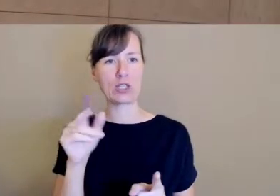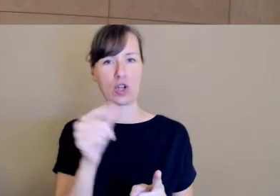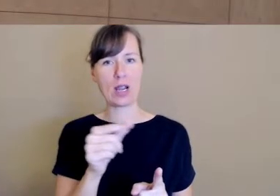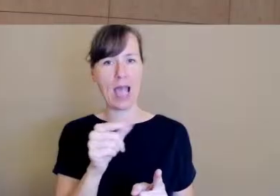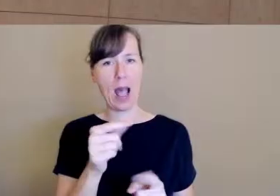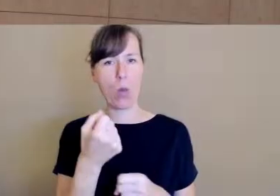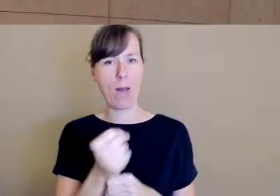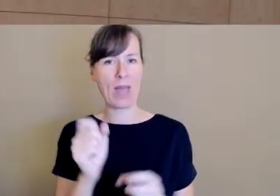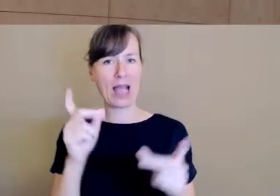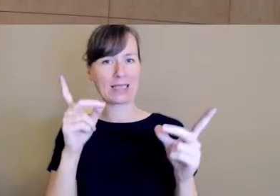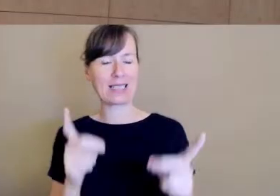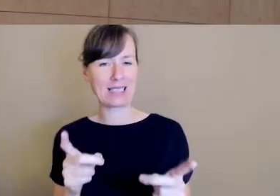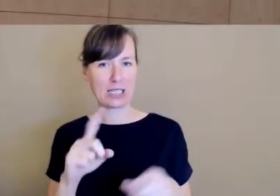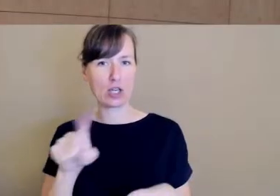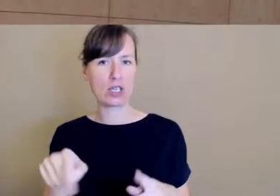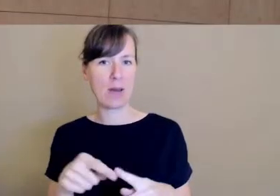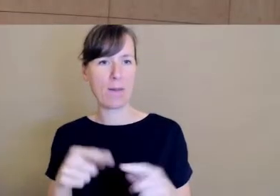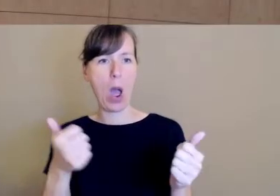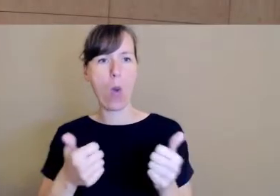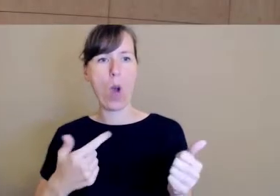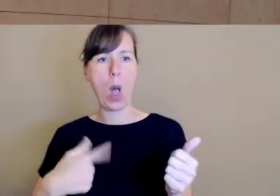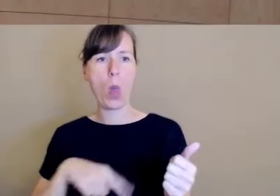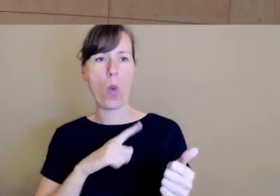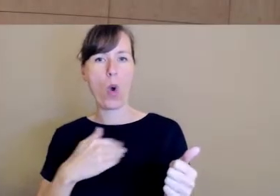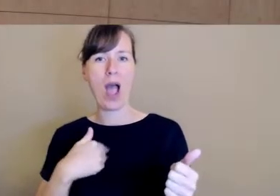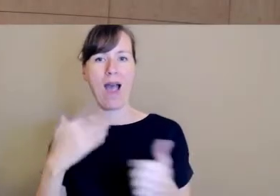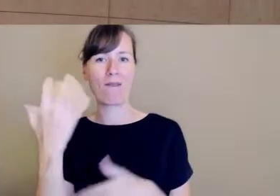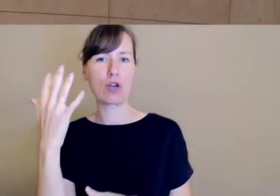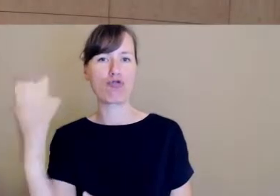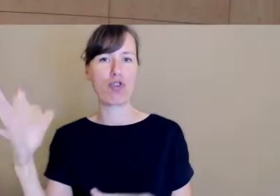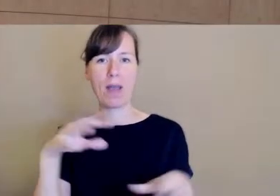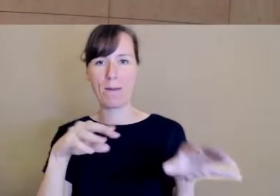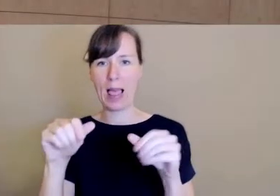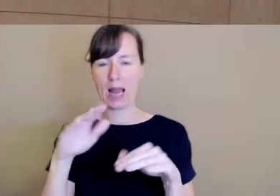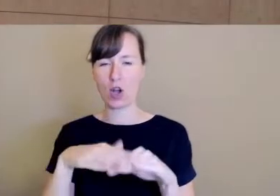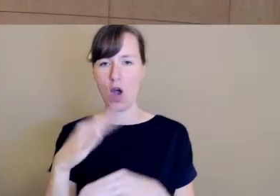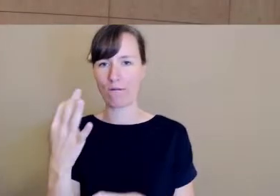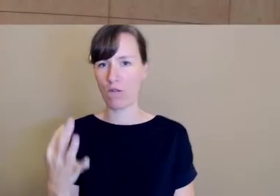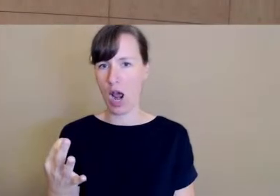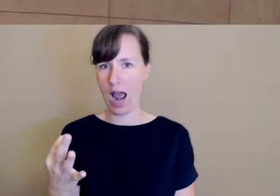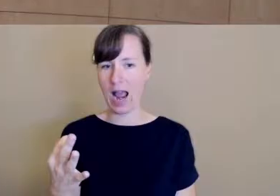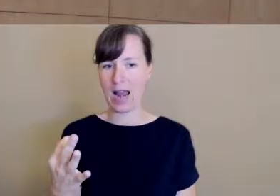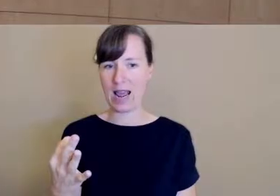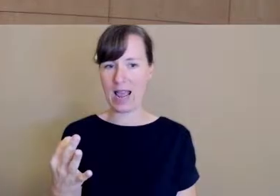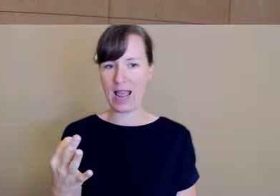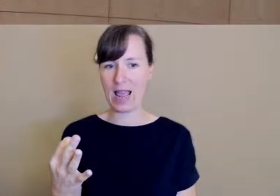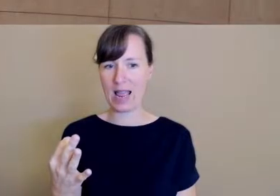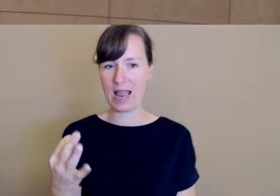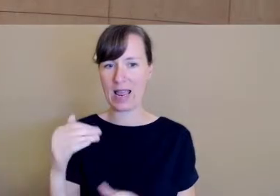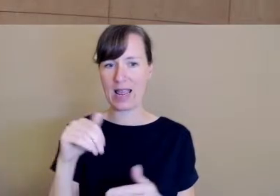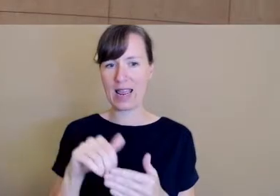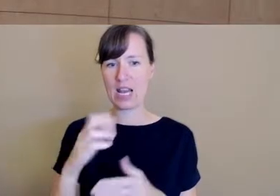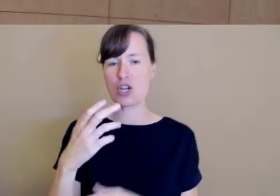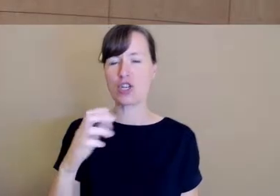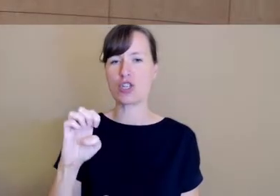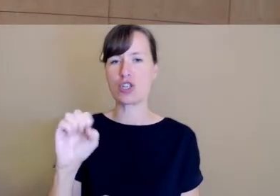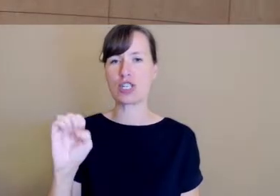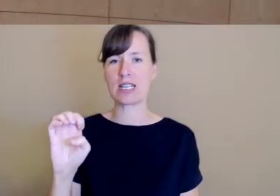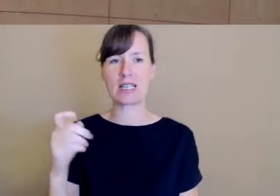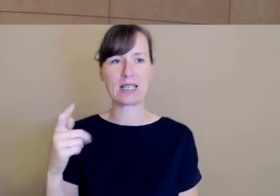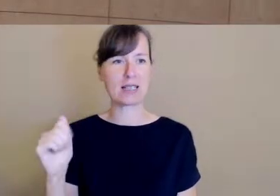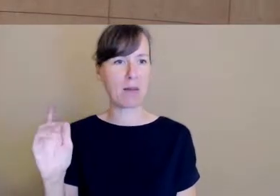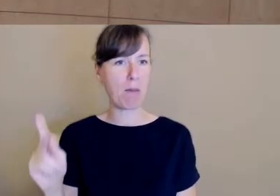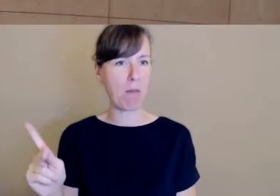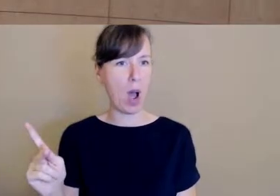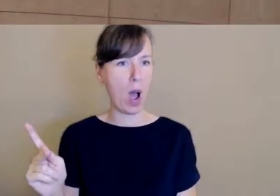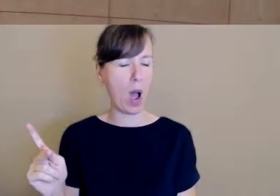the decisions about whether we're going to have a tree planting on Friday in Cheese Park and whether the town can afford it,